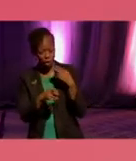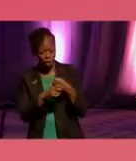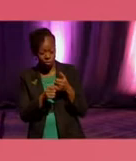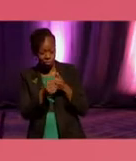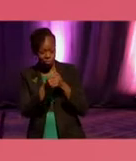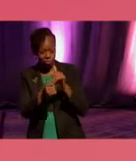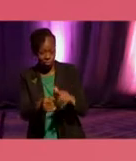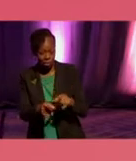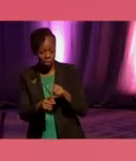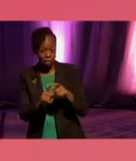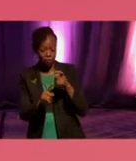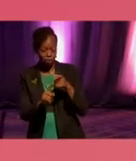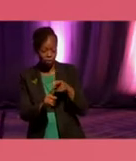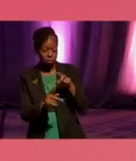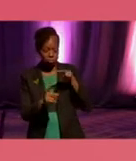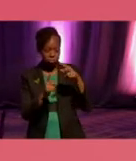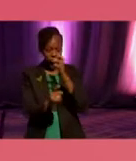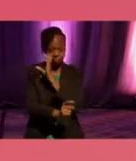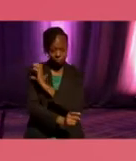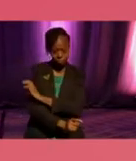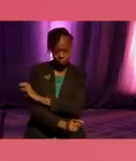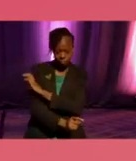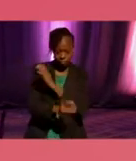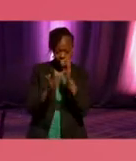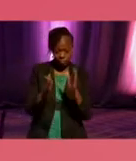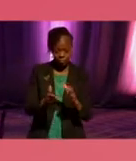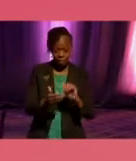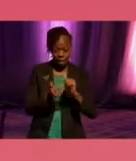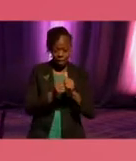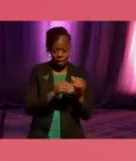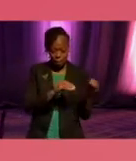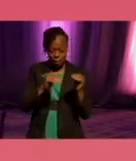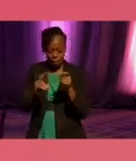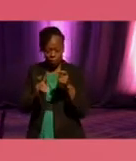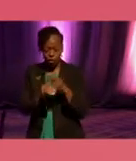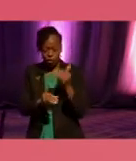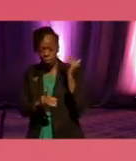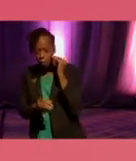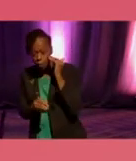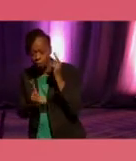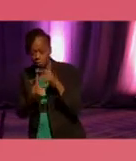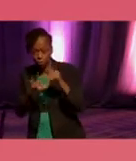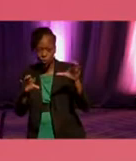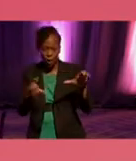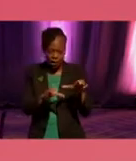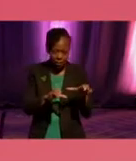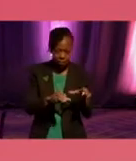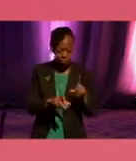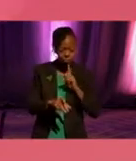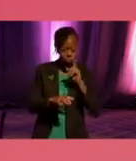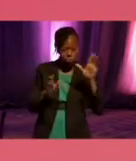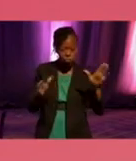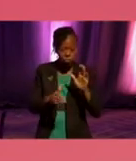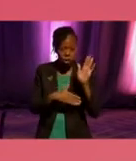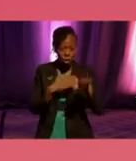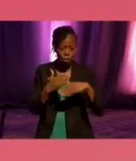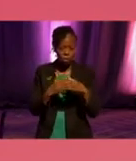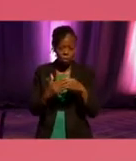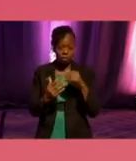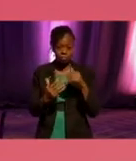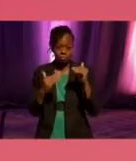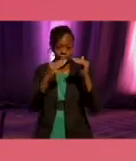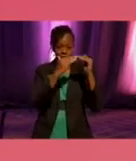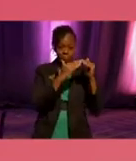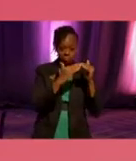a clinician. How can we go from awareness to action? And I really encourage all of my colleagues or anyone that